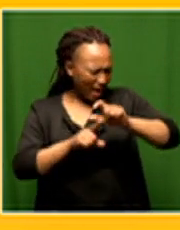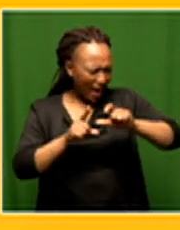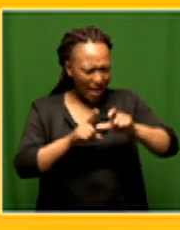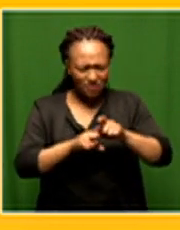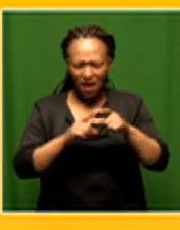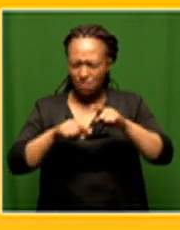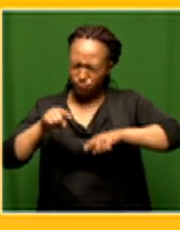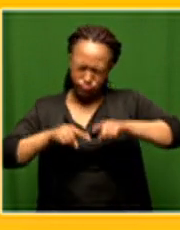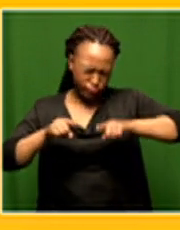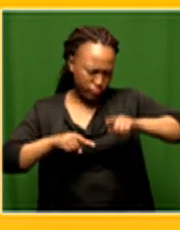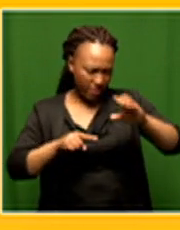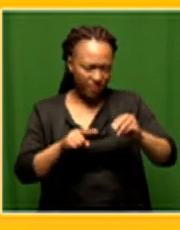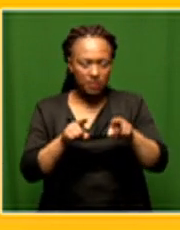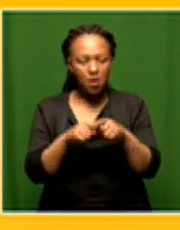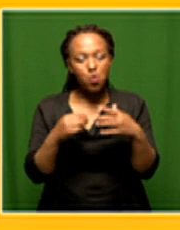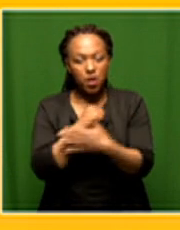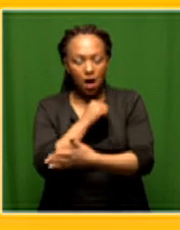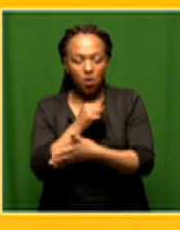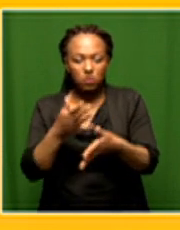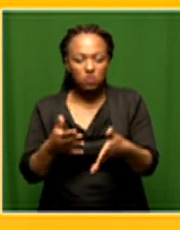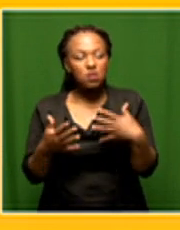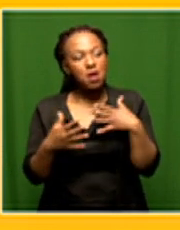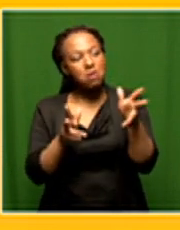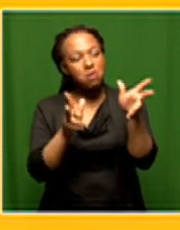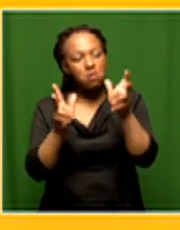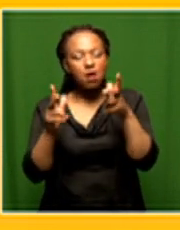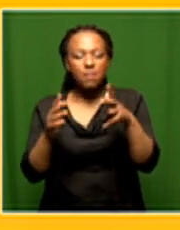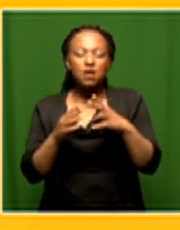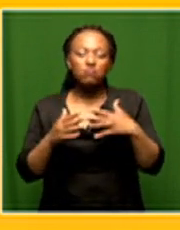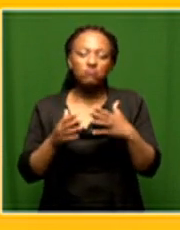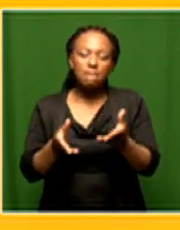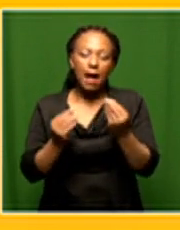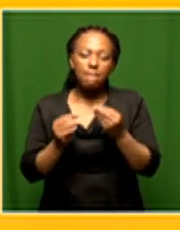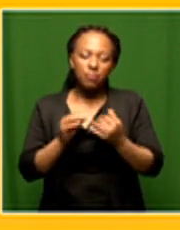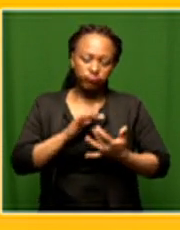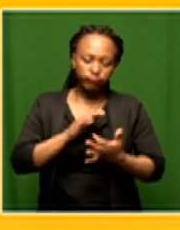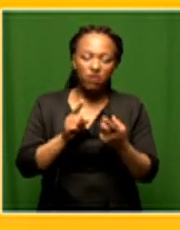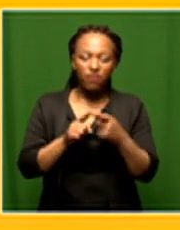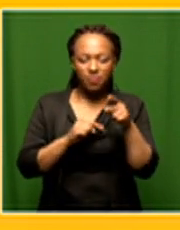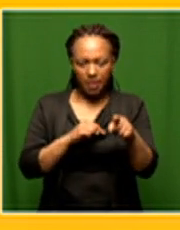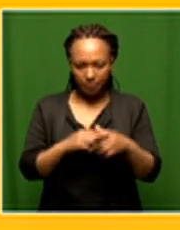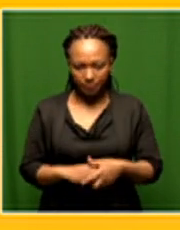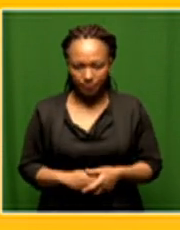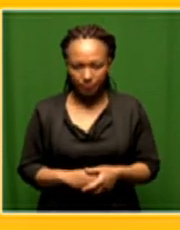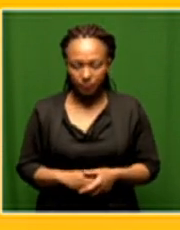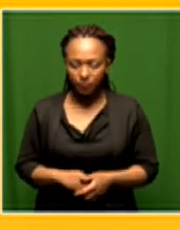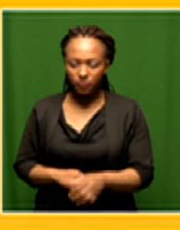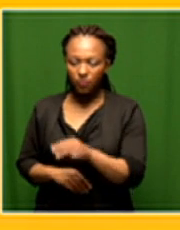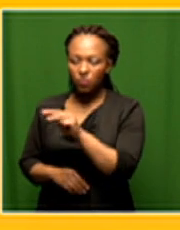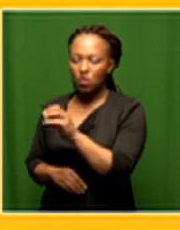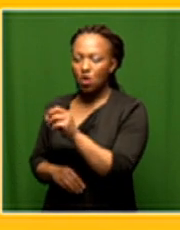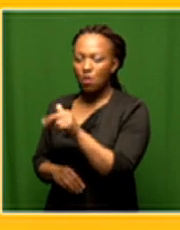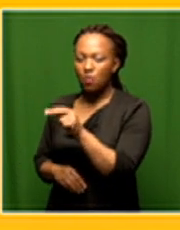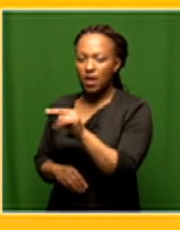countries and states. And really, I was really inspired by that. Okay. So, Morena, what does celebrating